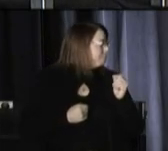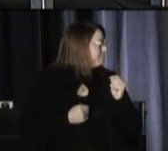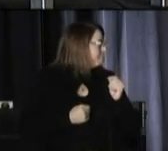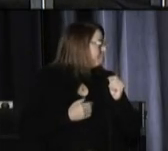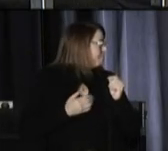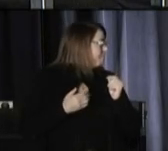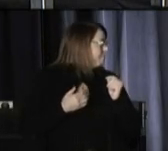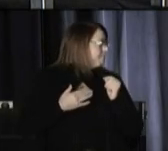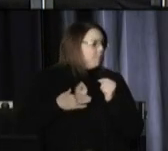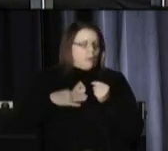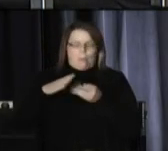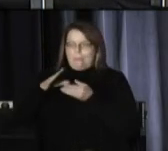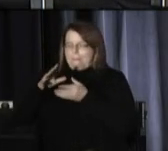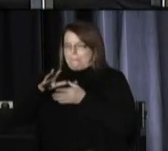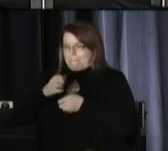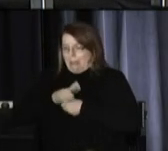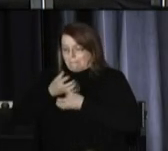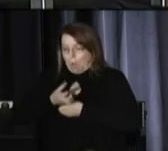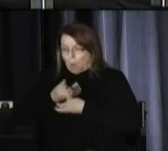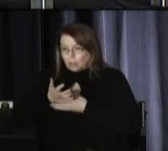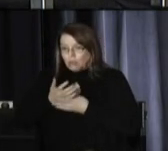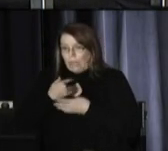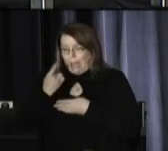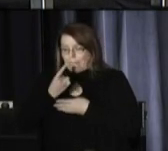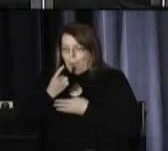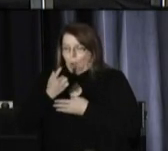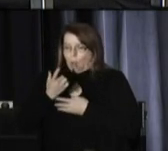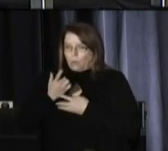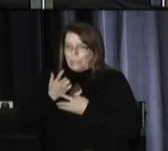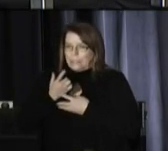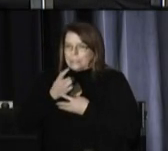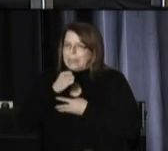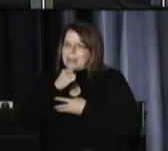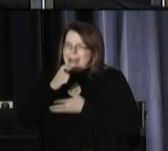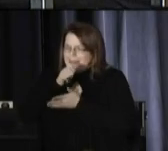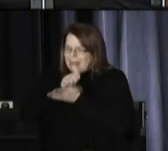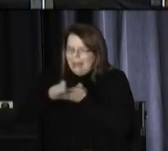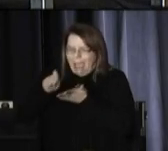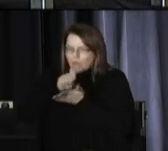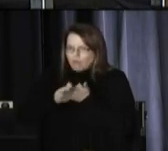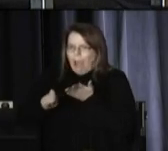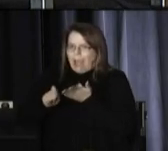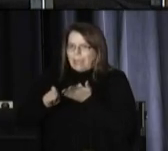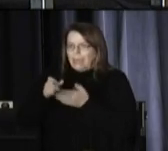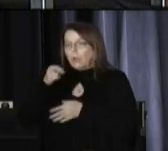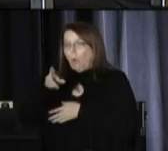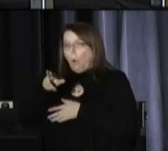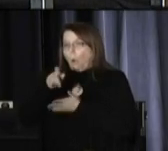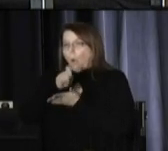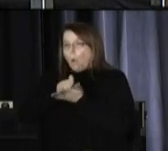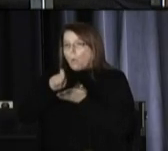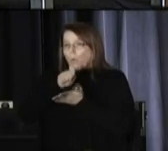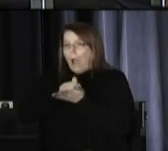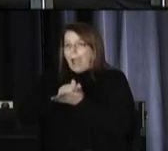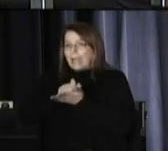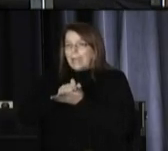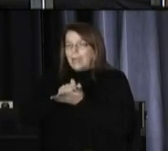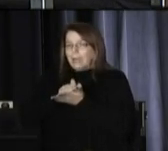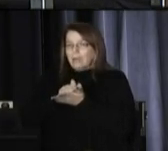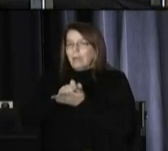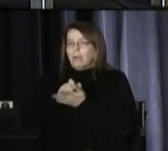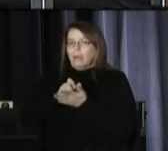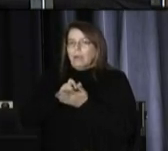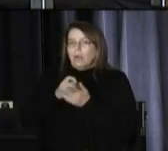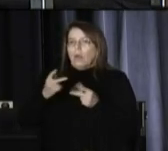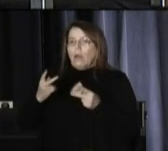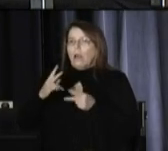Like in my poetry, it's kind of like I'm always not writing or writing in some very oblique way about the worst thing that's